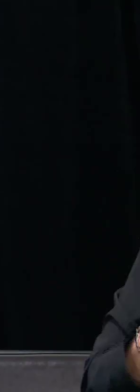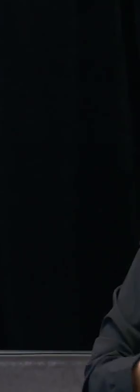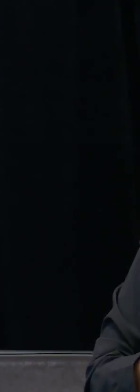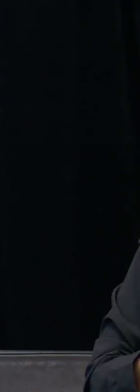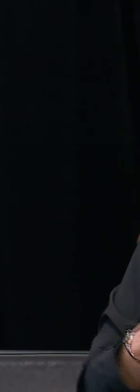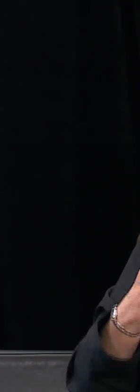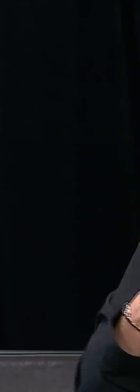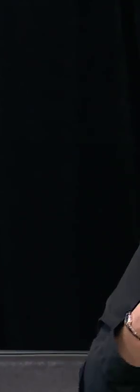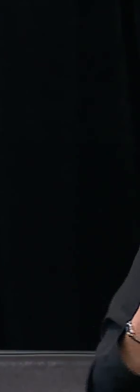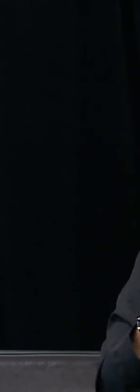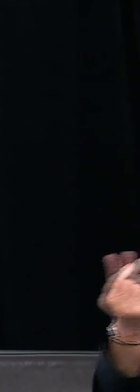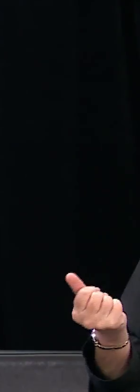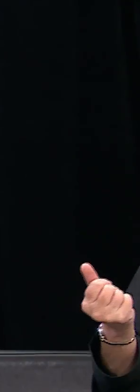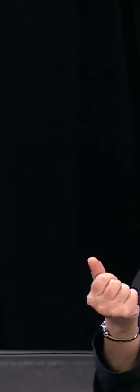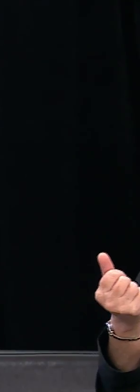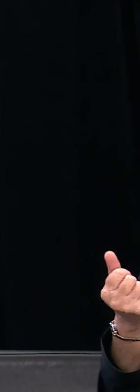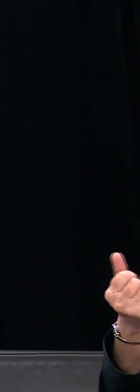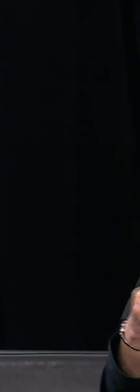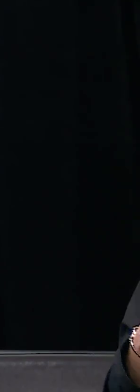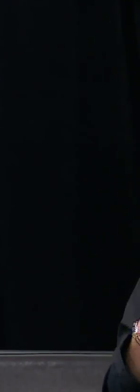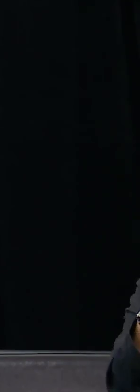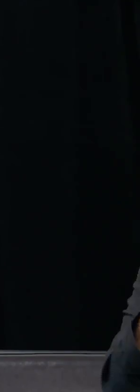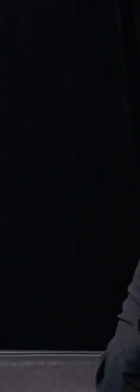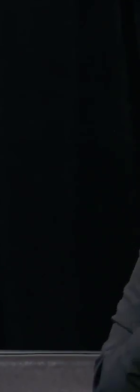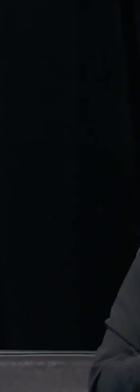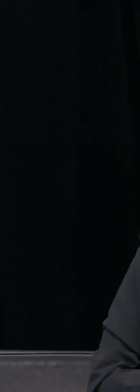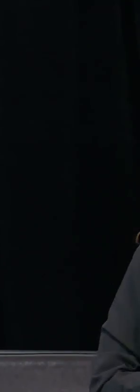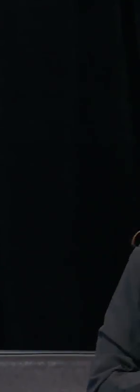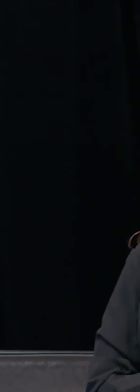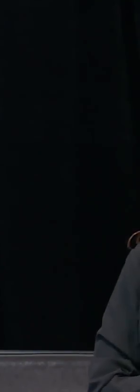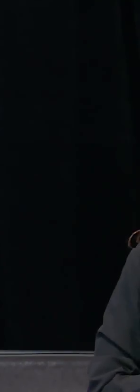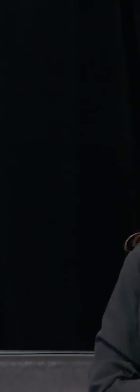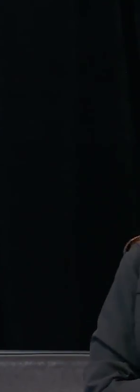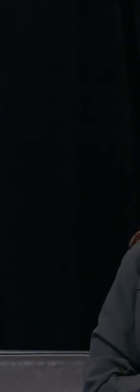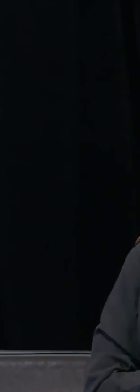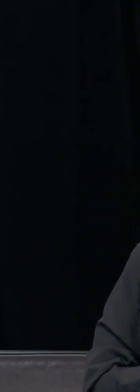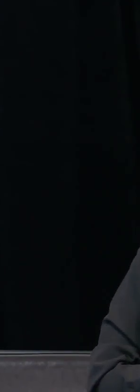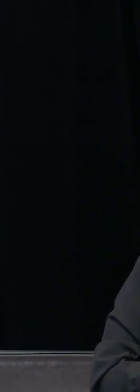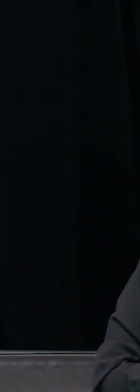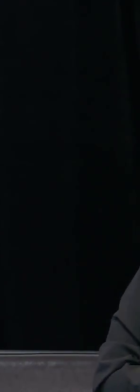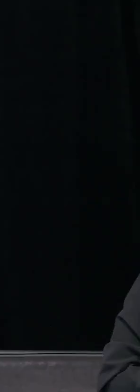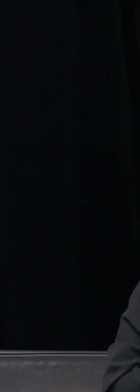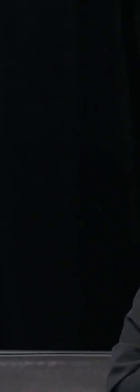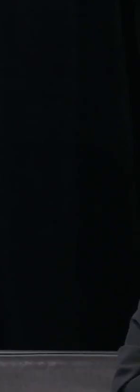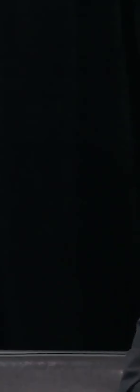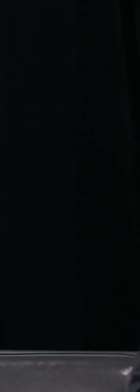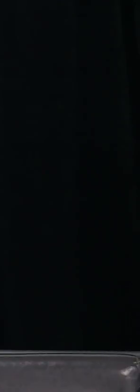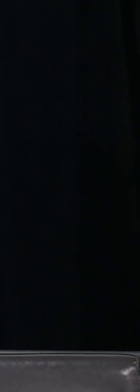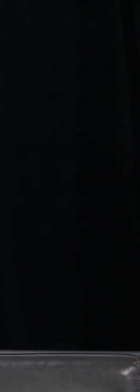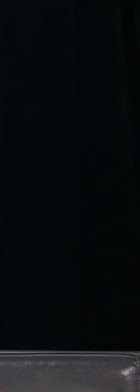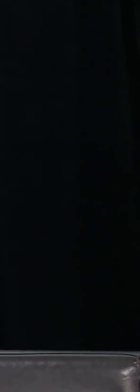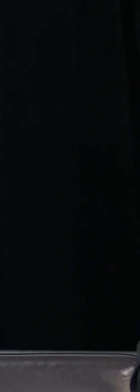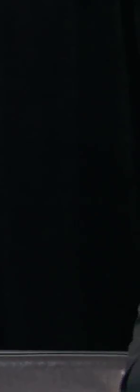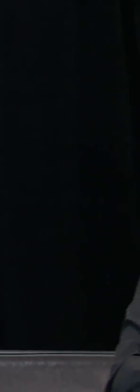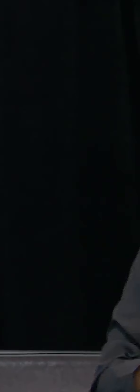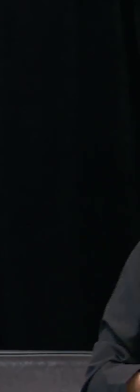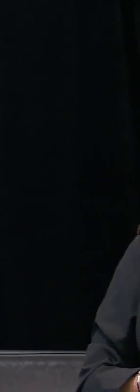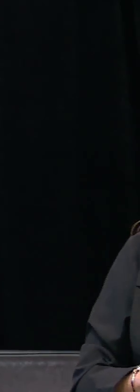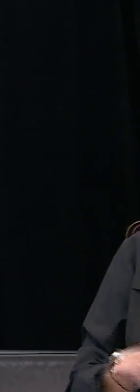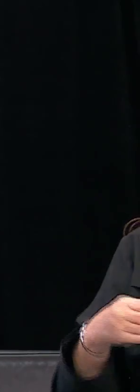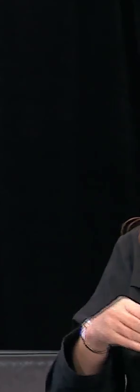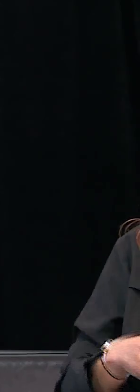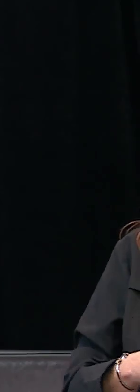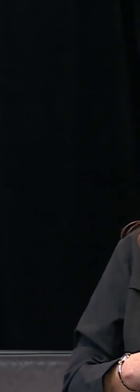this solution that can provide them accessibility 24/7. You can download it. It's on the App Store and the Play